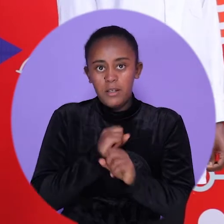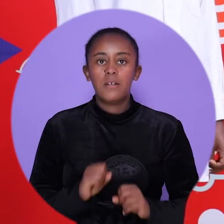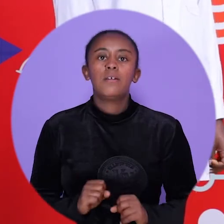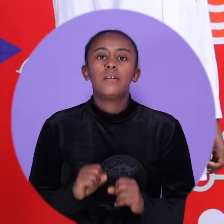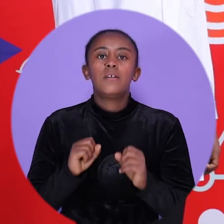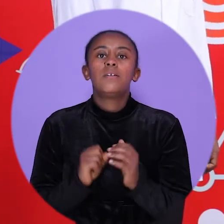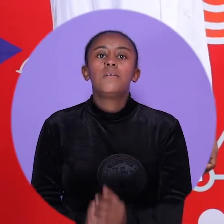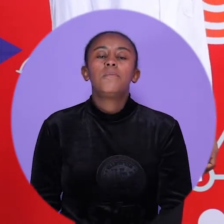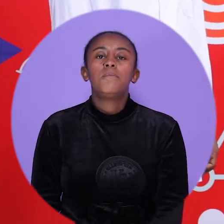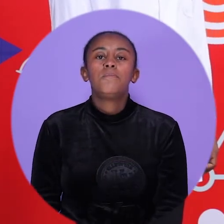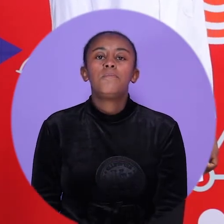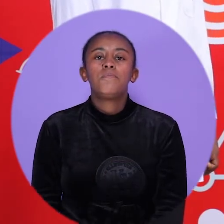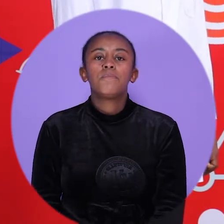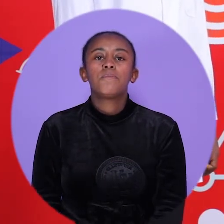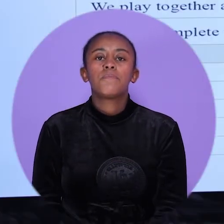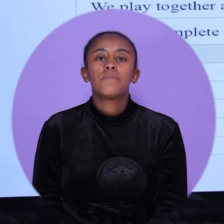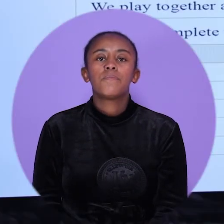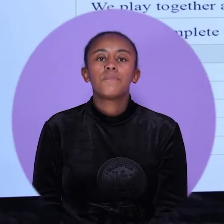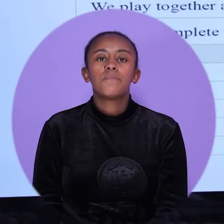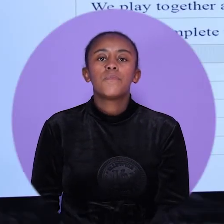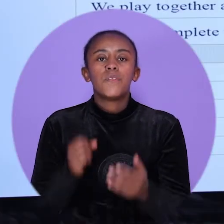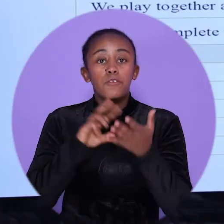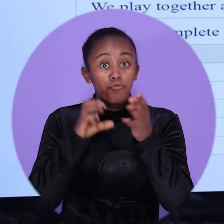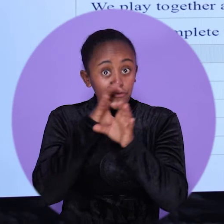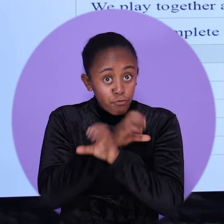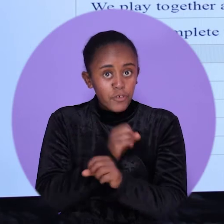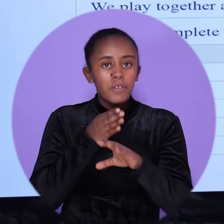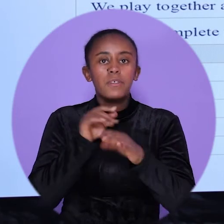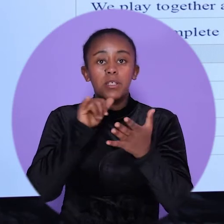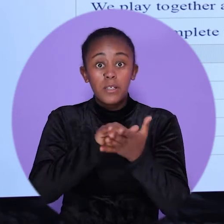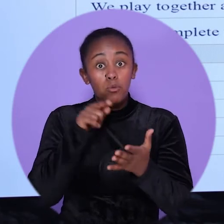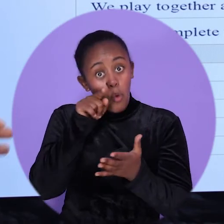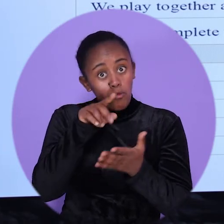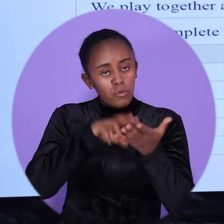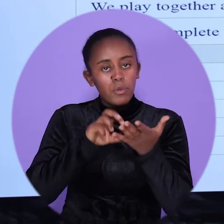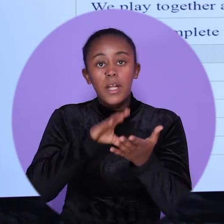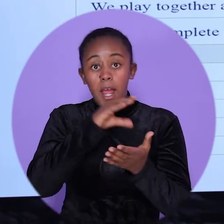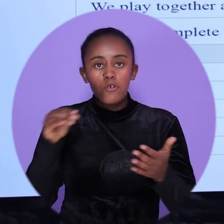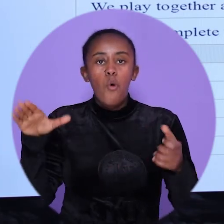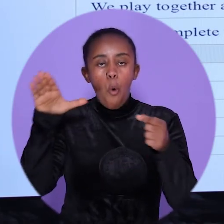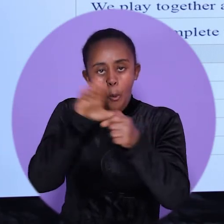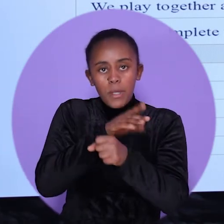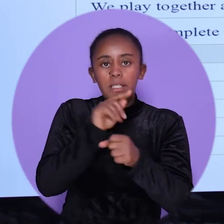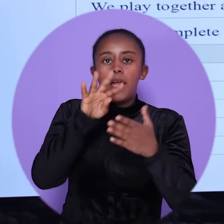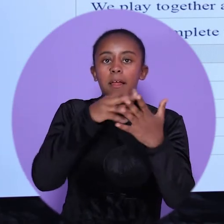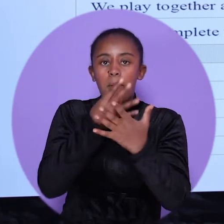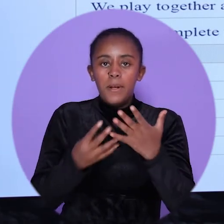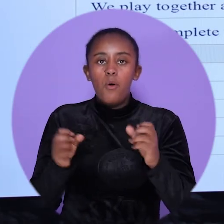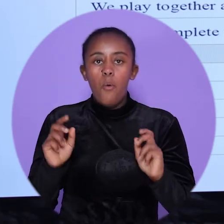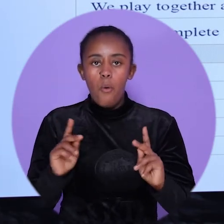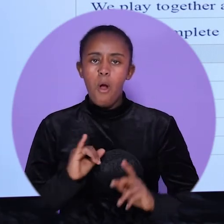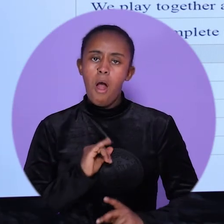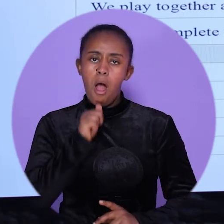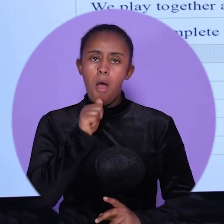the reading task, and after that, you have to read it and complete the table. Okay. I